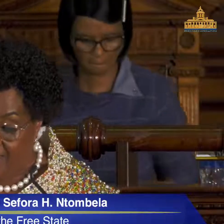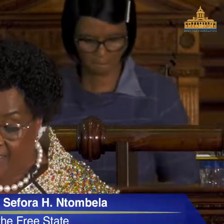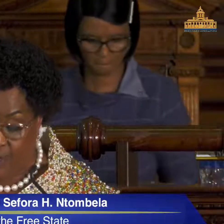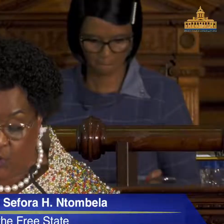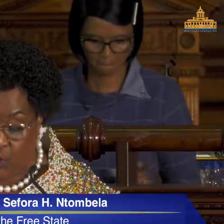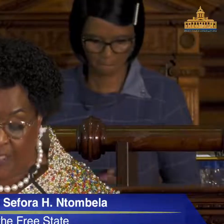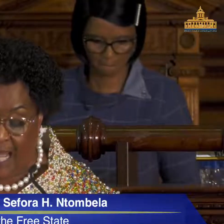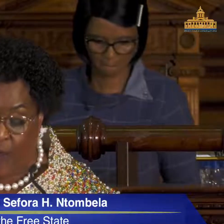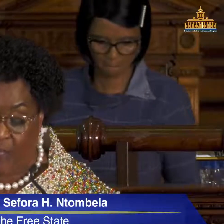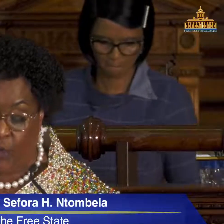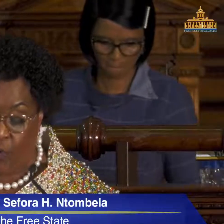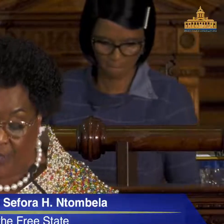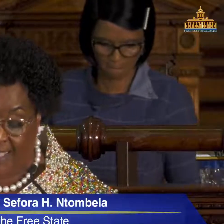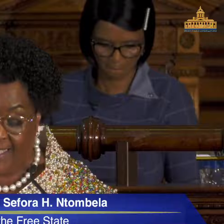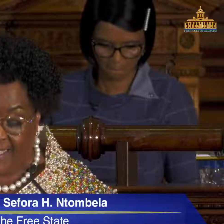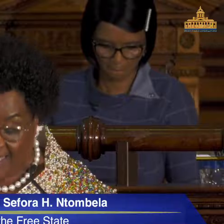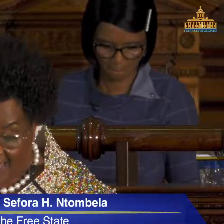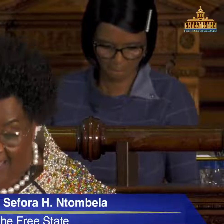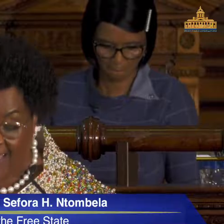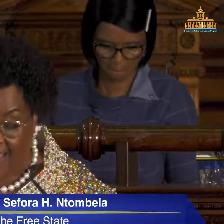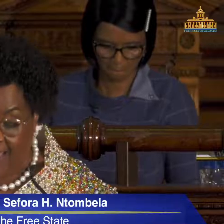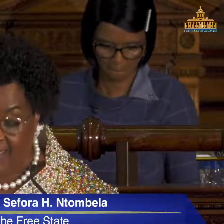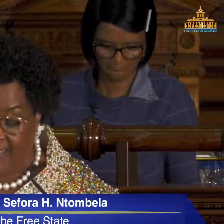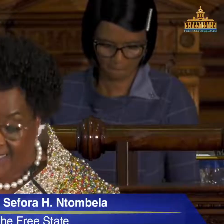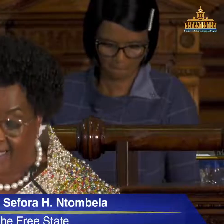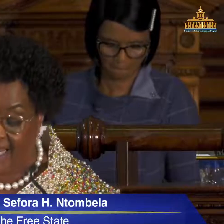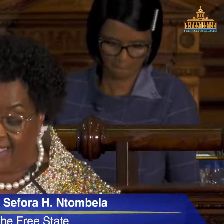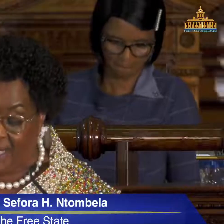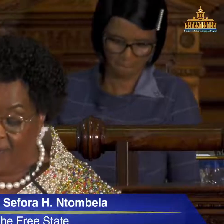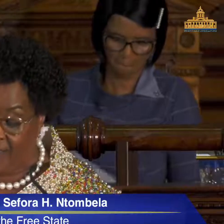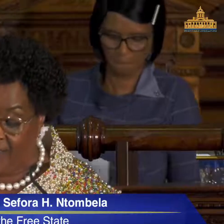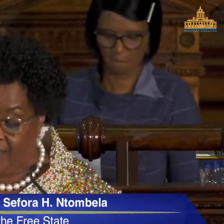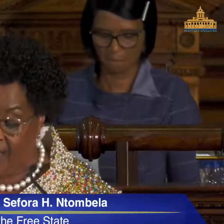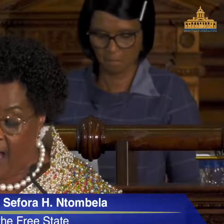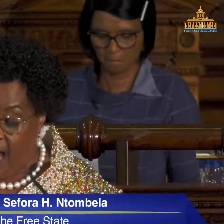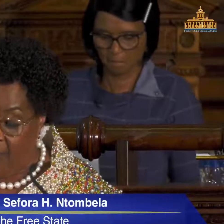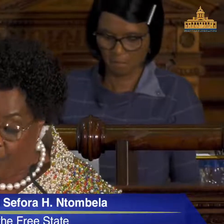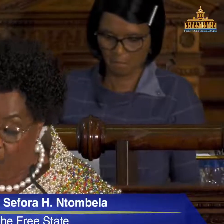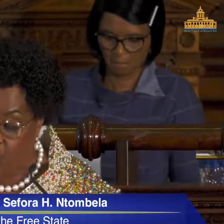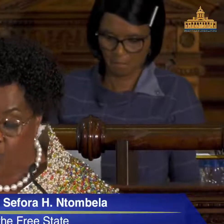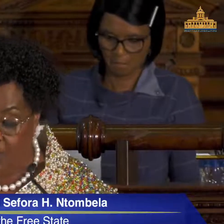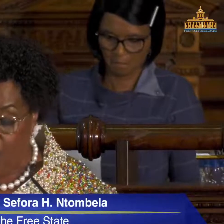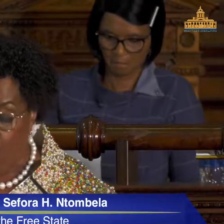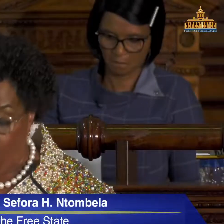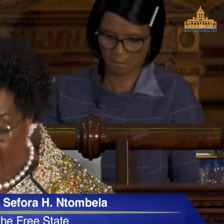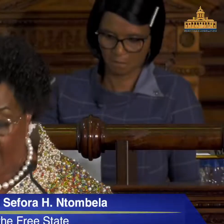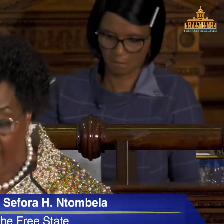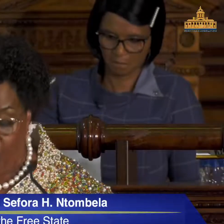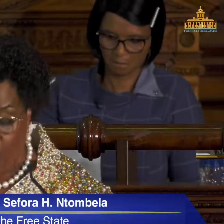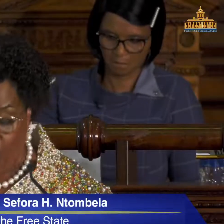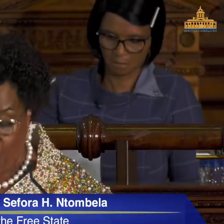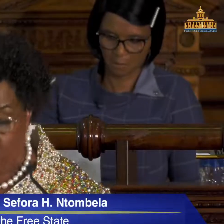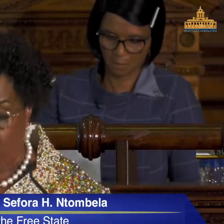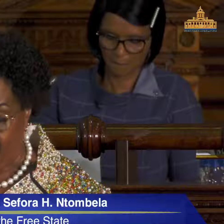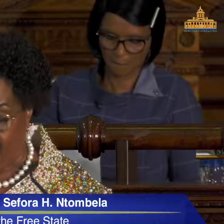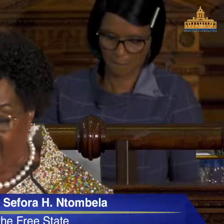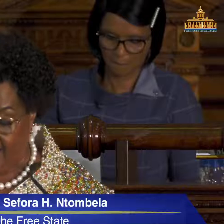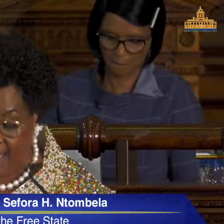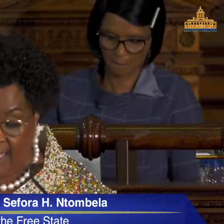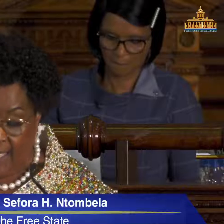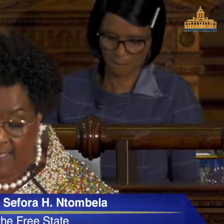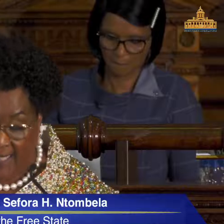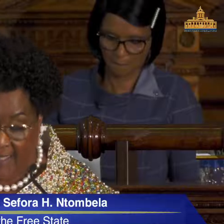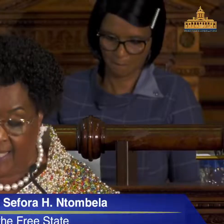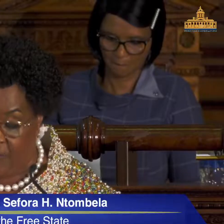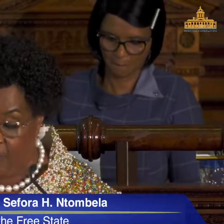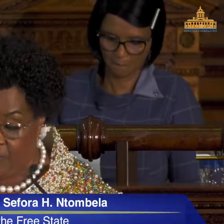and budgeting during our Lekgotla this year. This cluster planning approach will continue. Ne ke